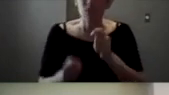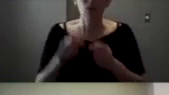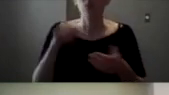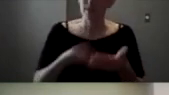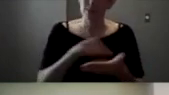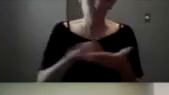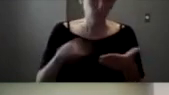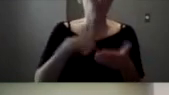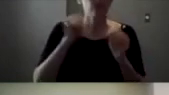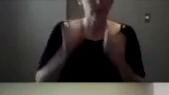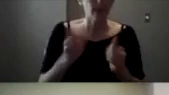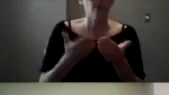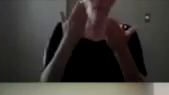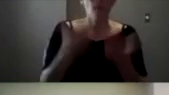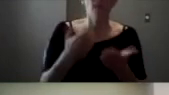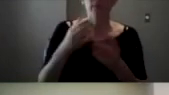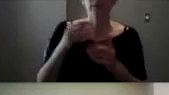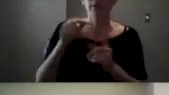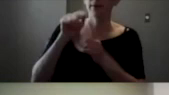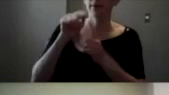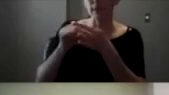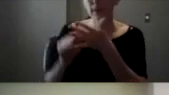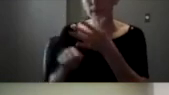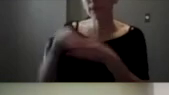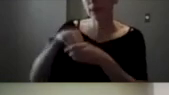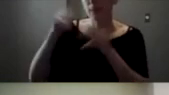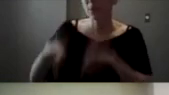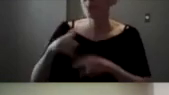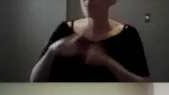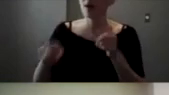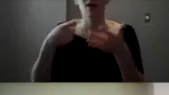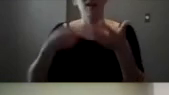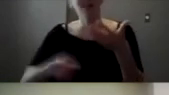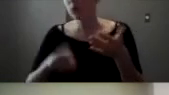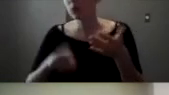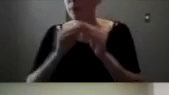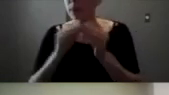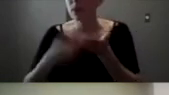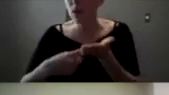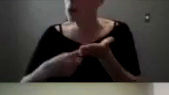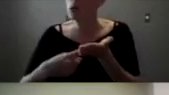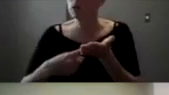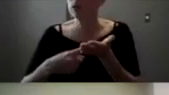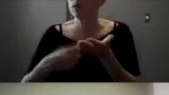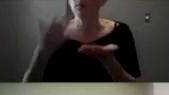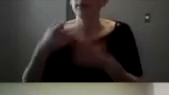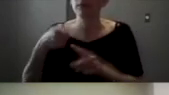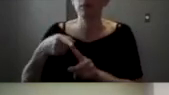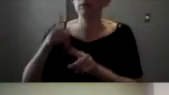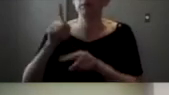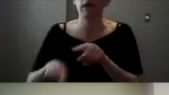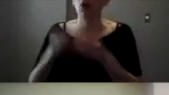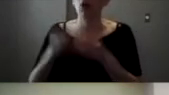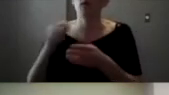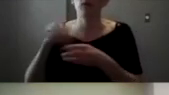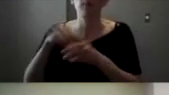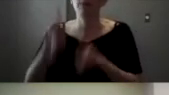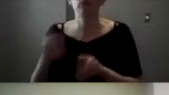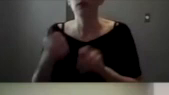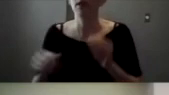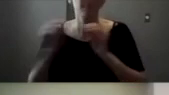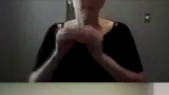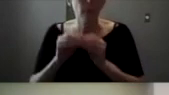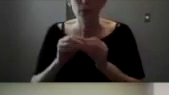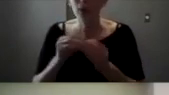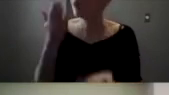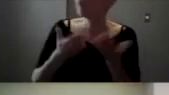on your local or state physical distancing laws, the availability of staff, again, because of the fact that a fair